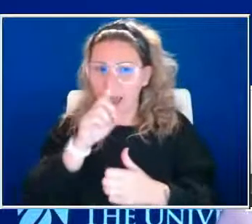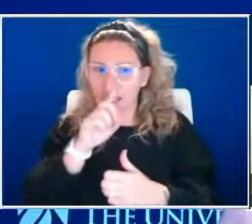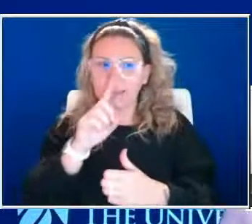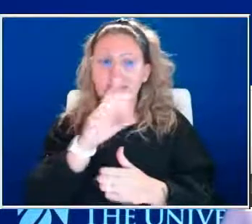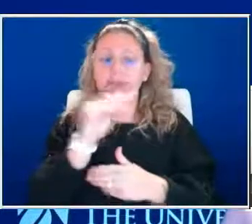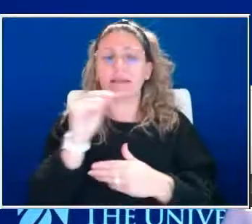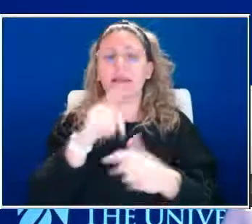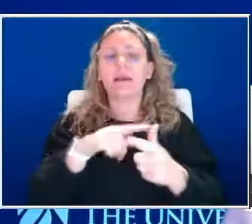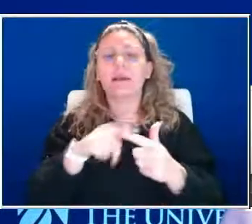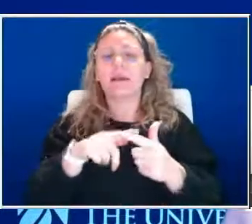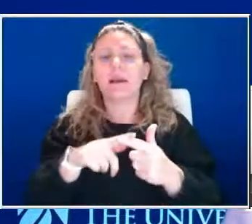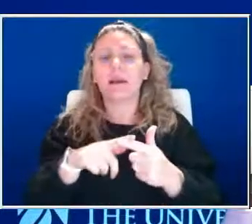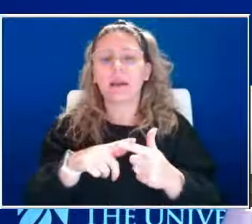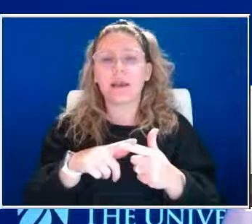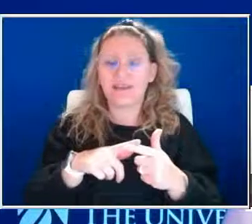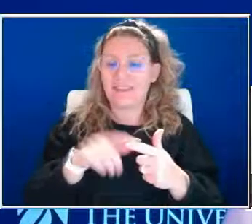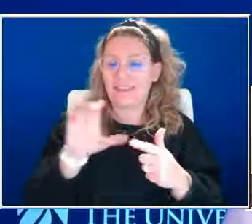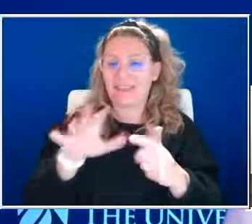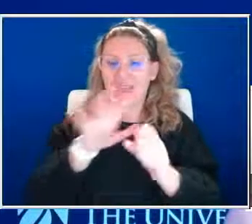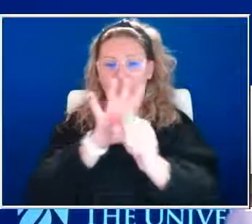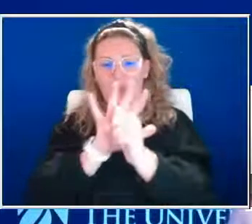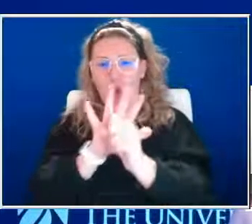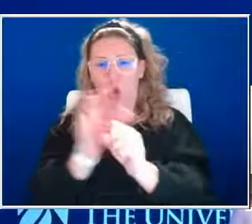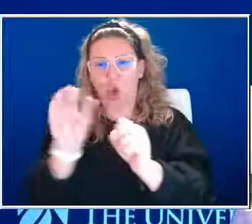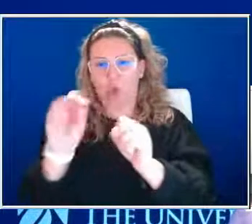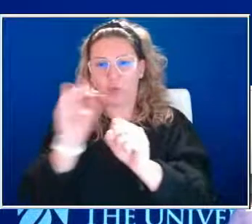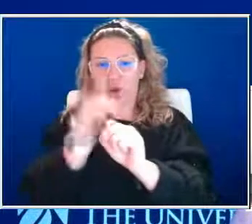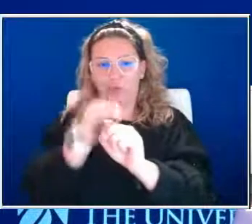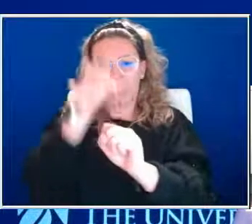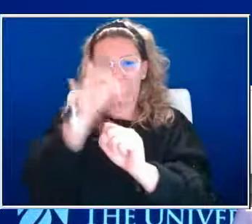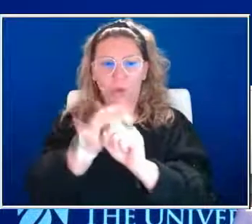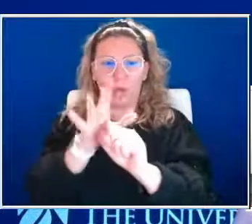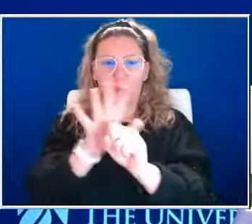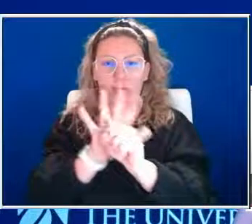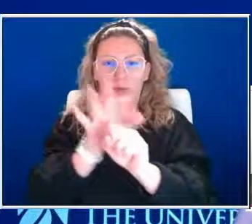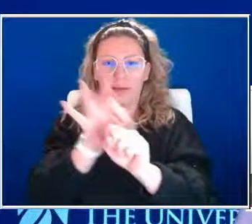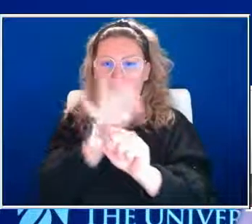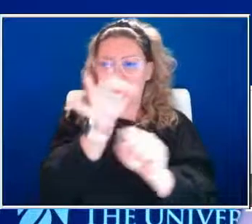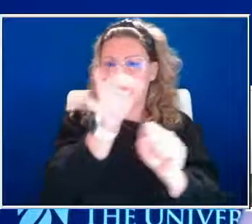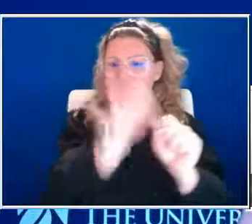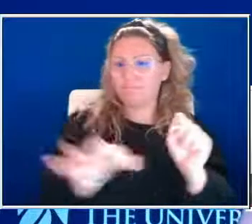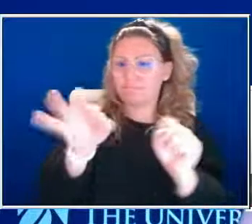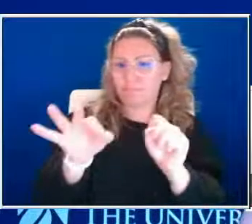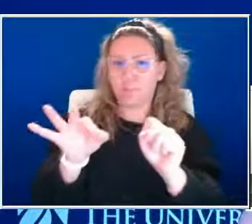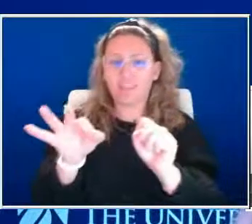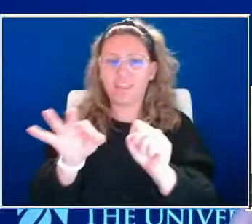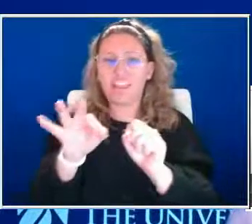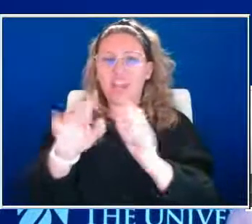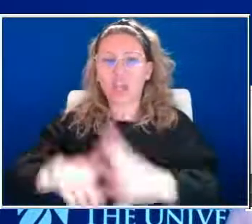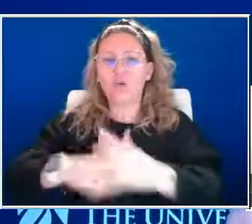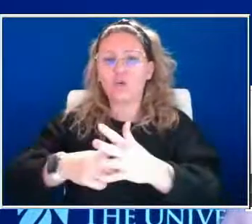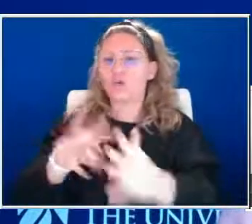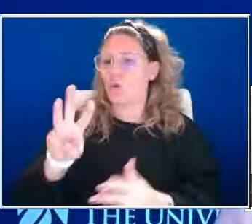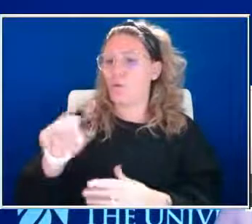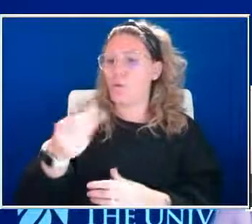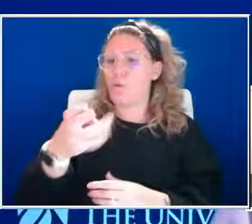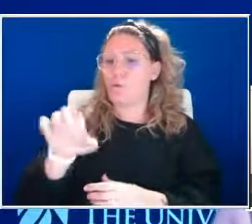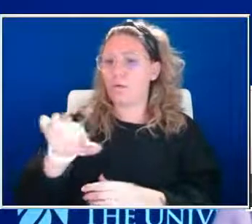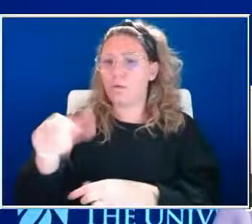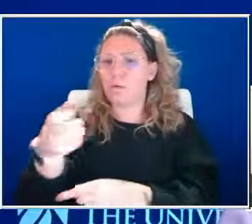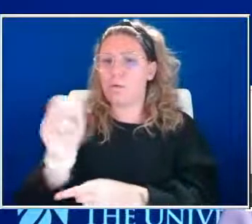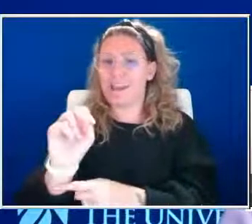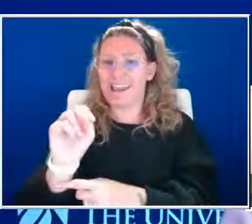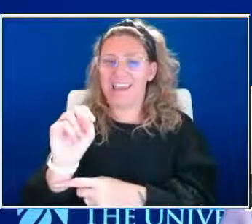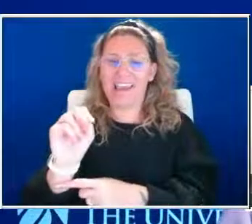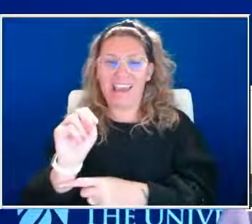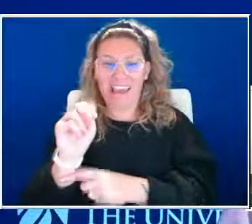Omicron spike and put it onto the original Wuhan isolate or the Washington isolate to look